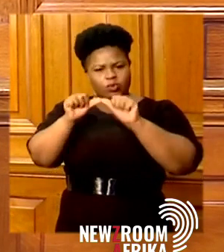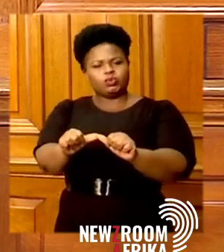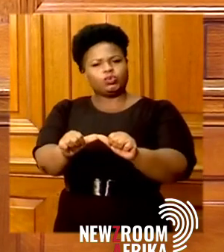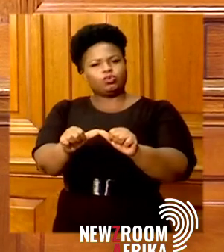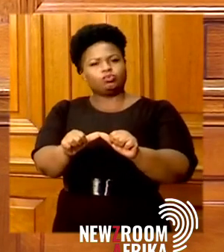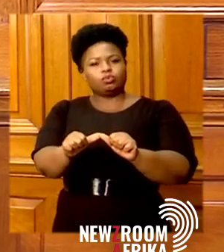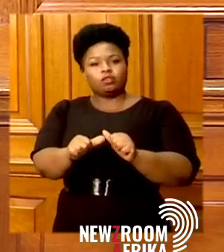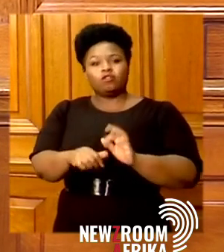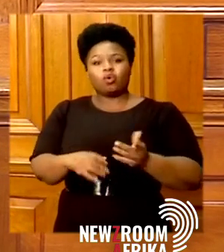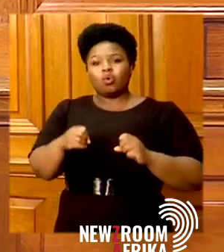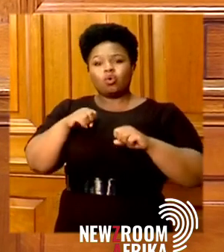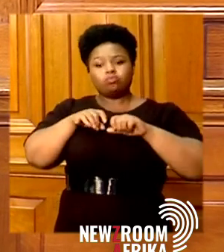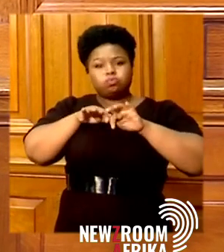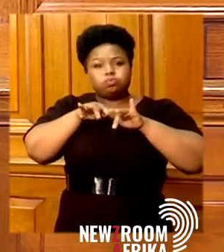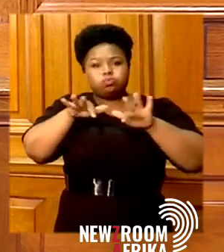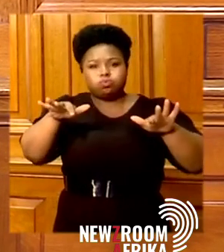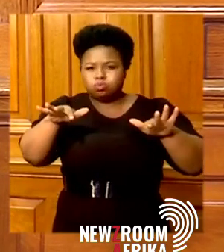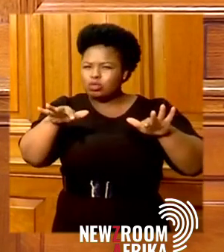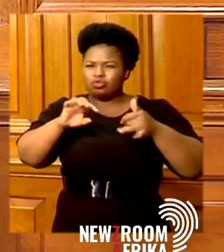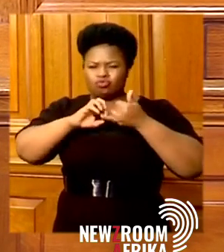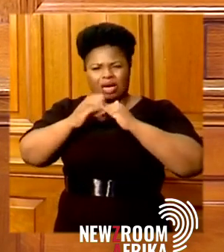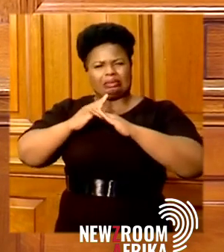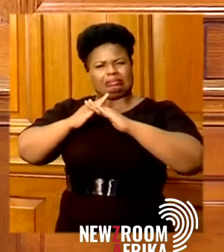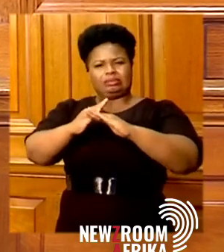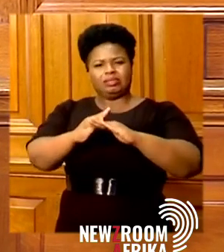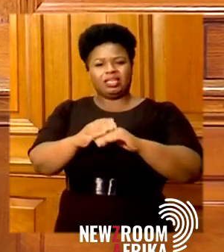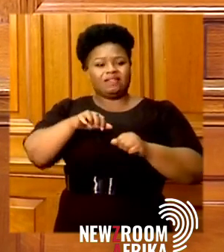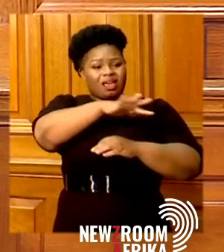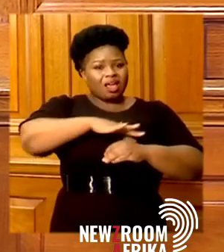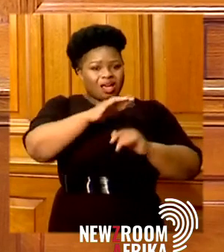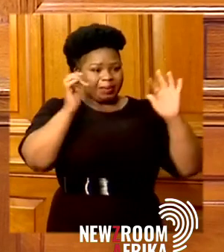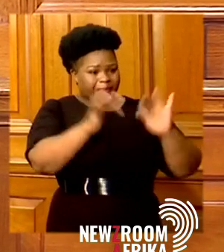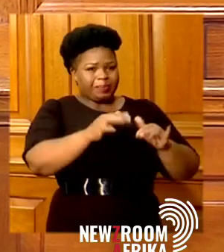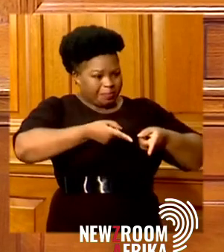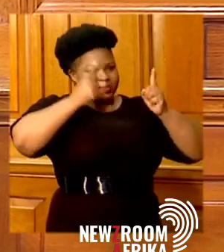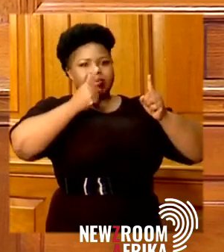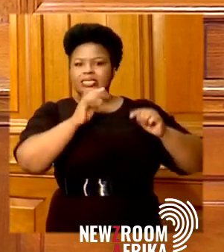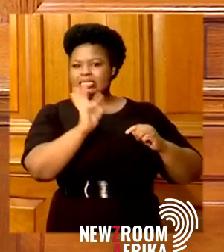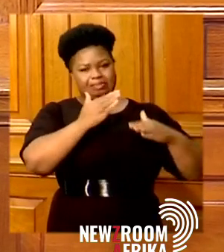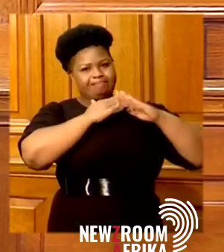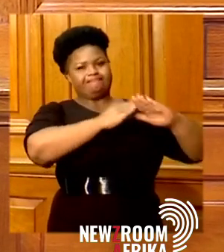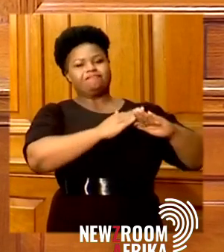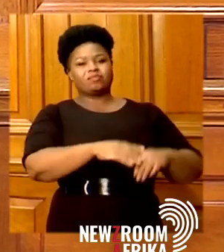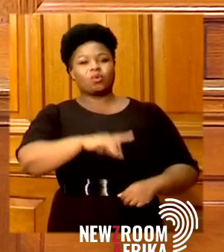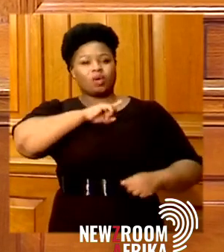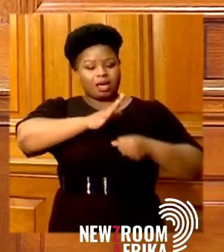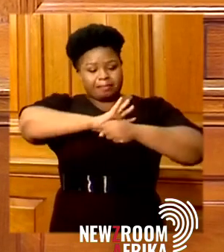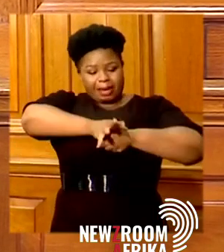in particular to prevent super spreading events. The new variant known as